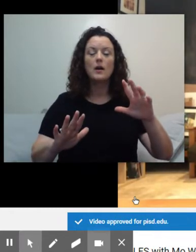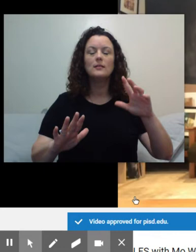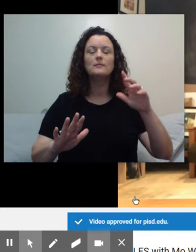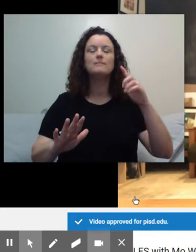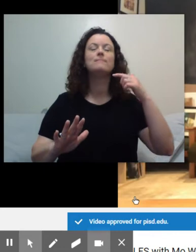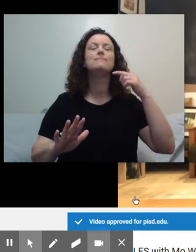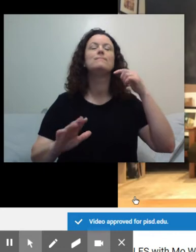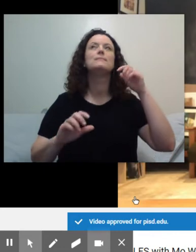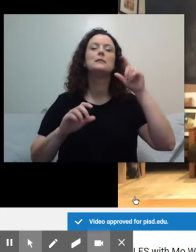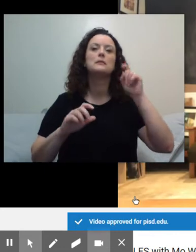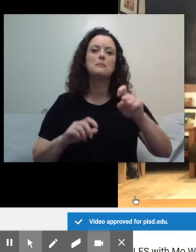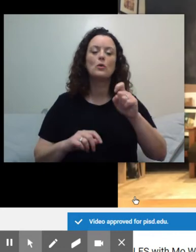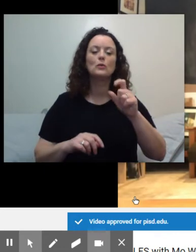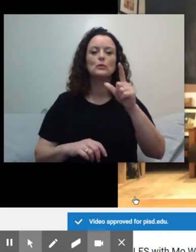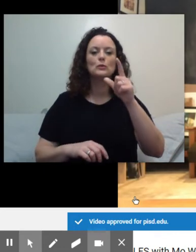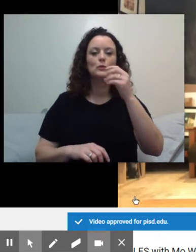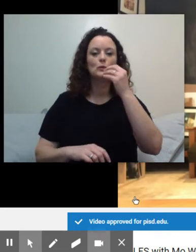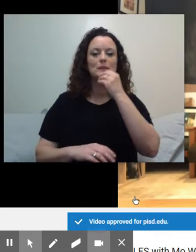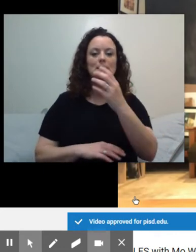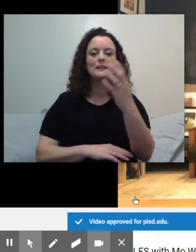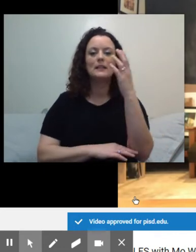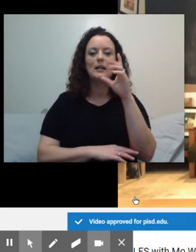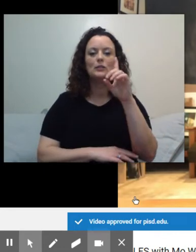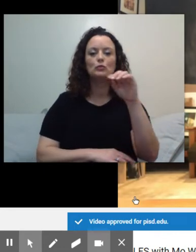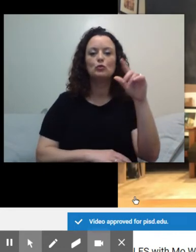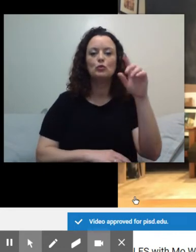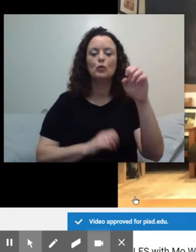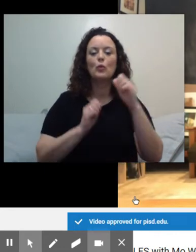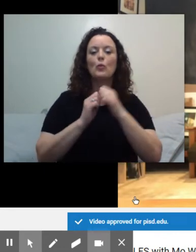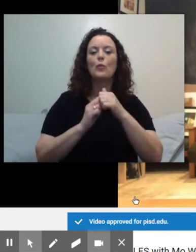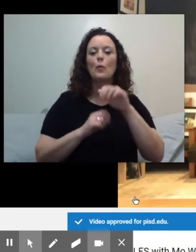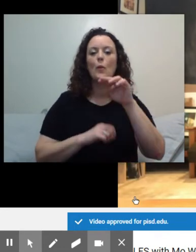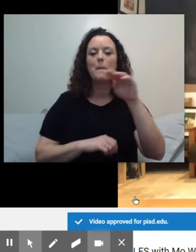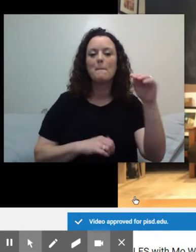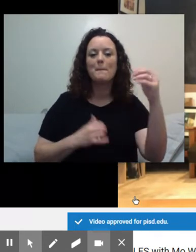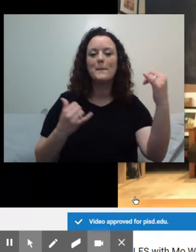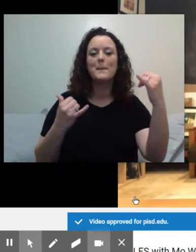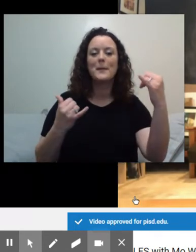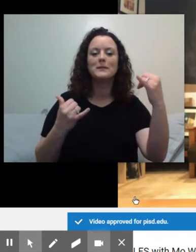I'm supposed to do a lunch doodle with Mo today.